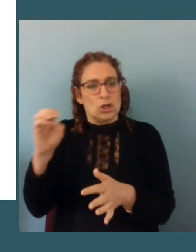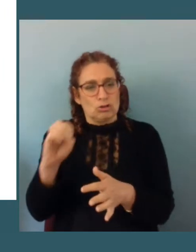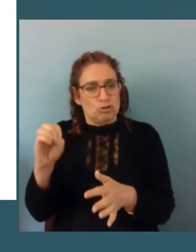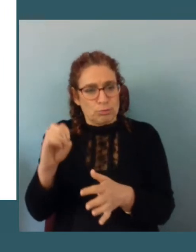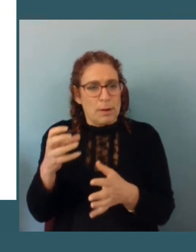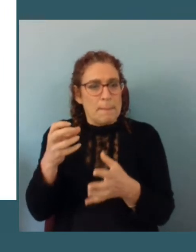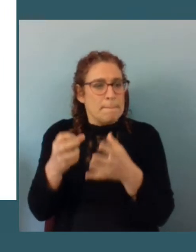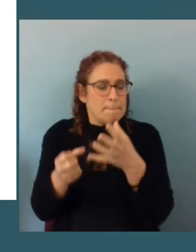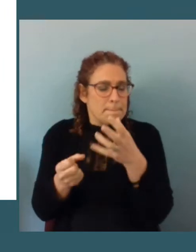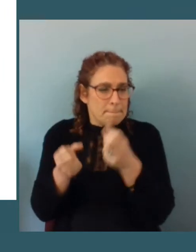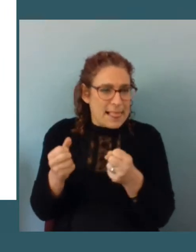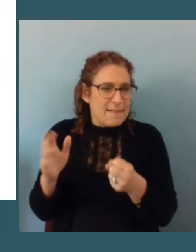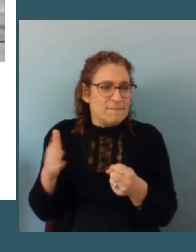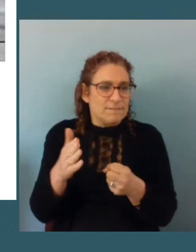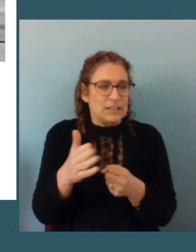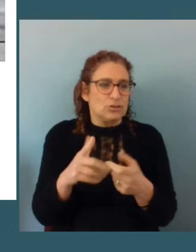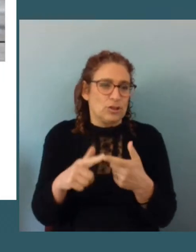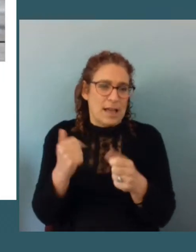and eggs.